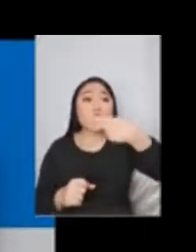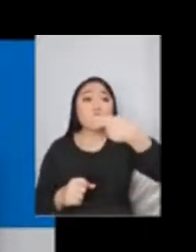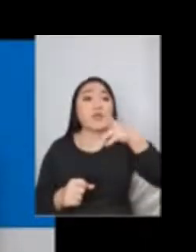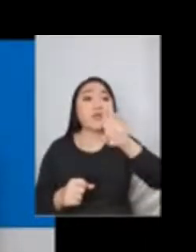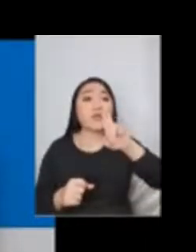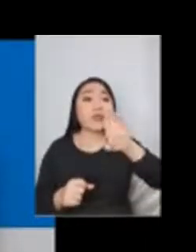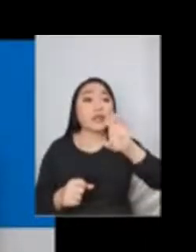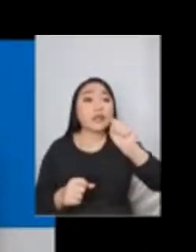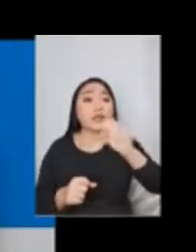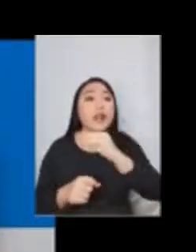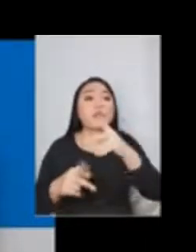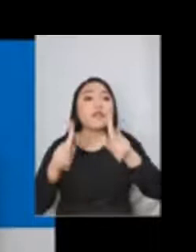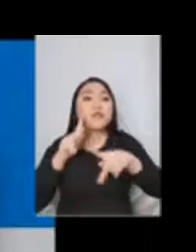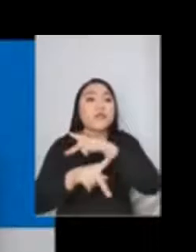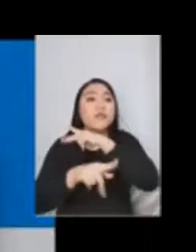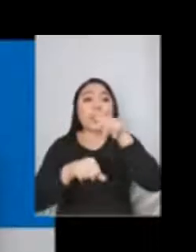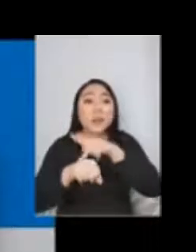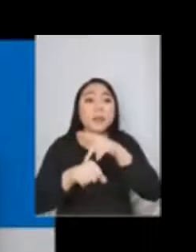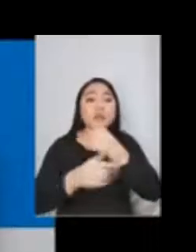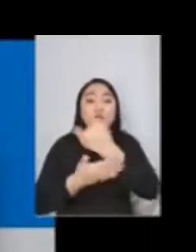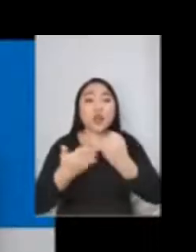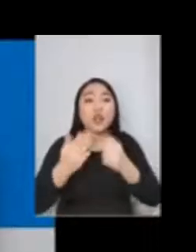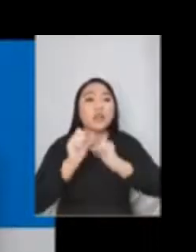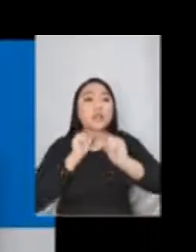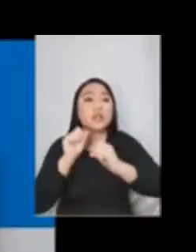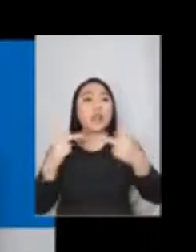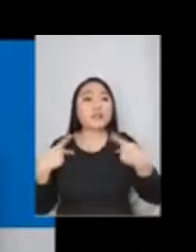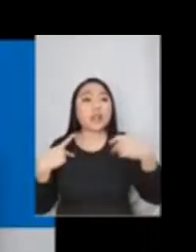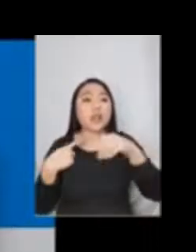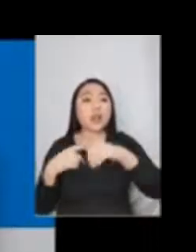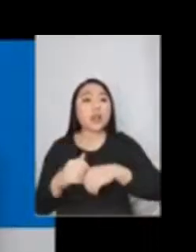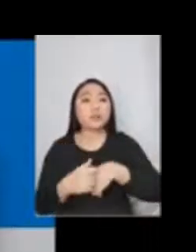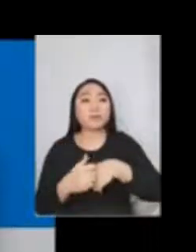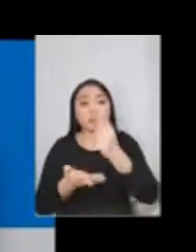ating investigatory projects. Yes, meron na rin po kay Starbucks niyan.